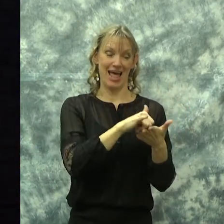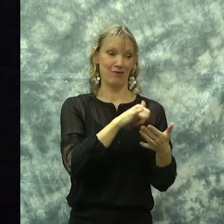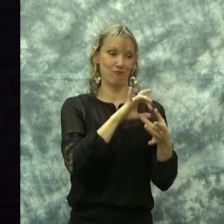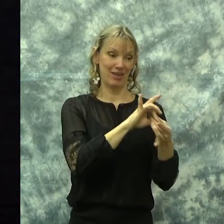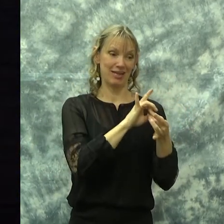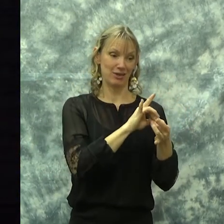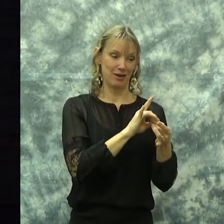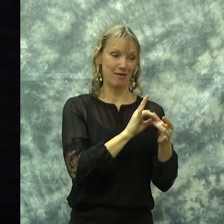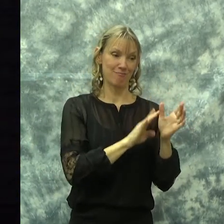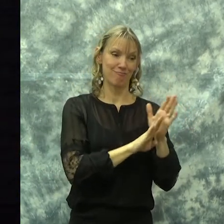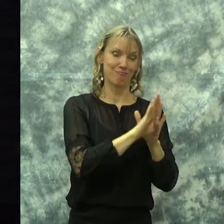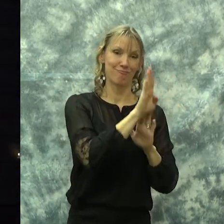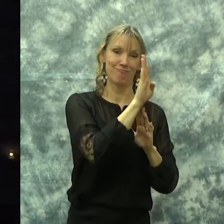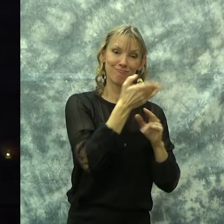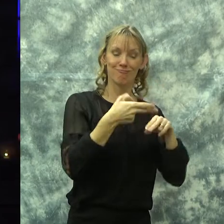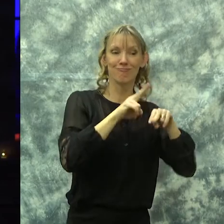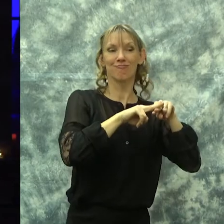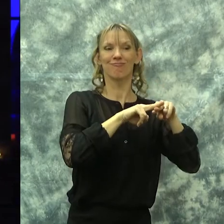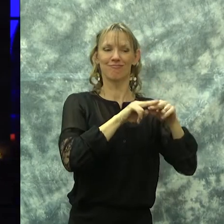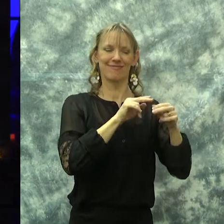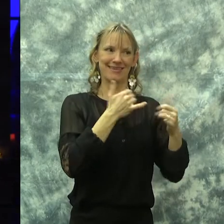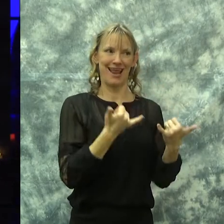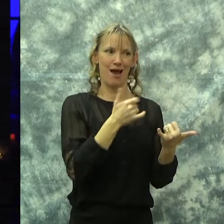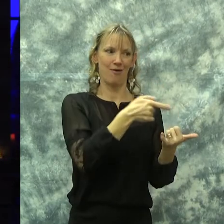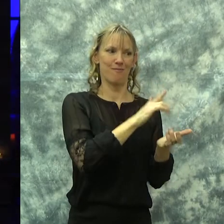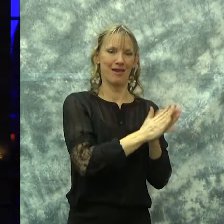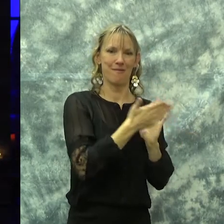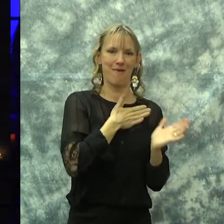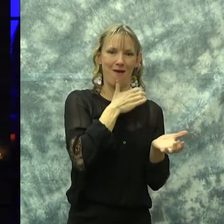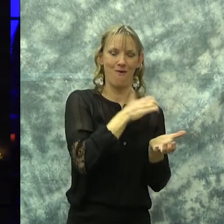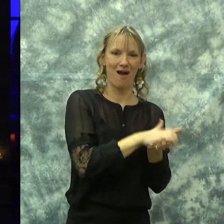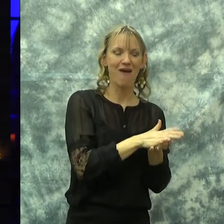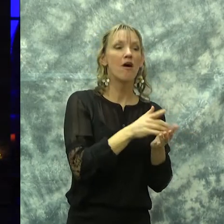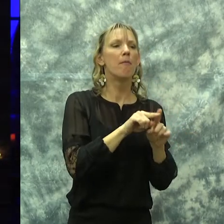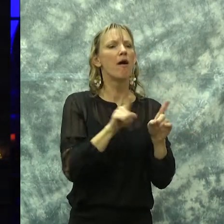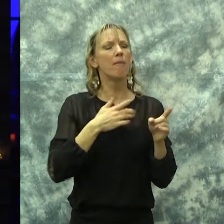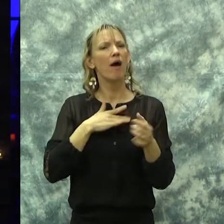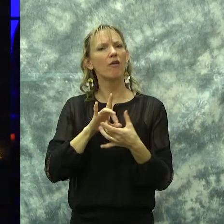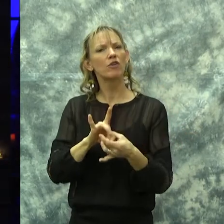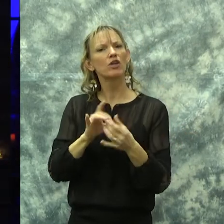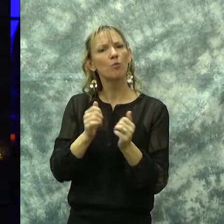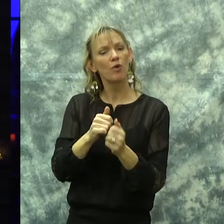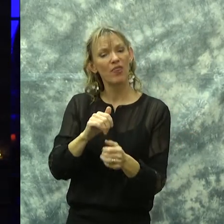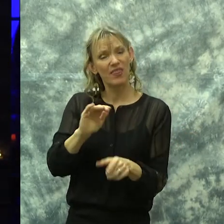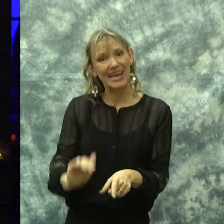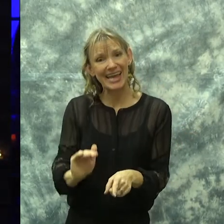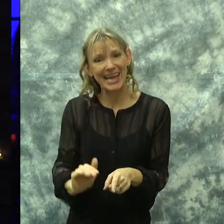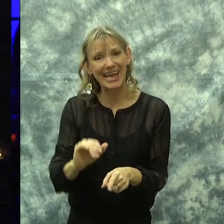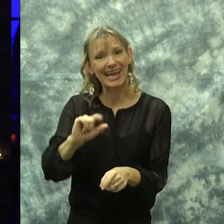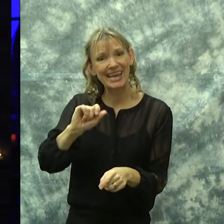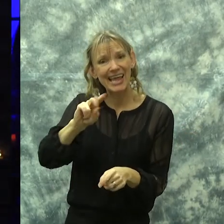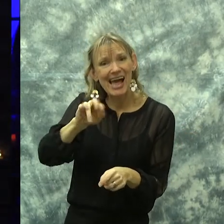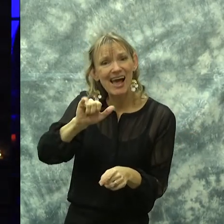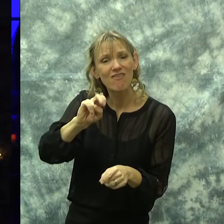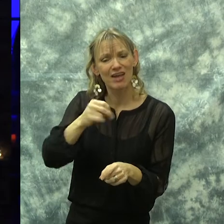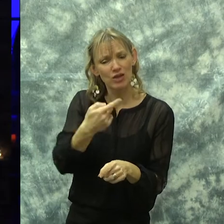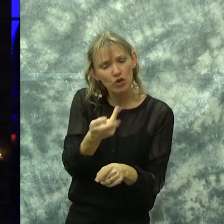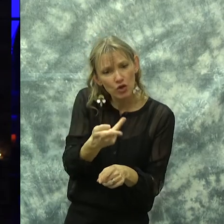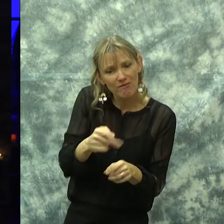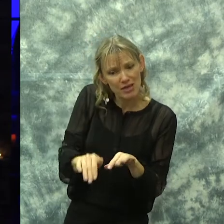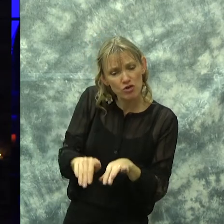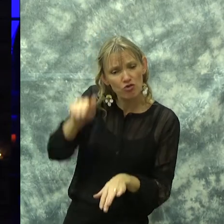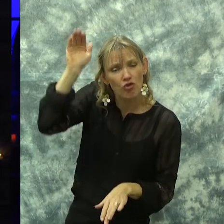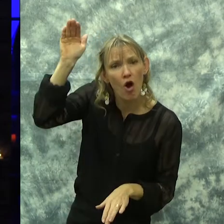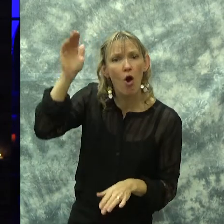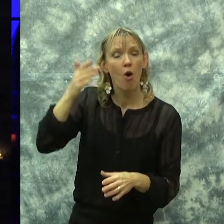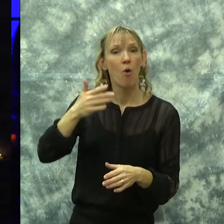April. But my relationship with Gavin was so independent of that. It was so unique that we got to grow up together. And even though I was